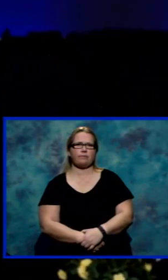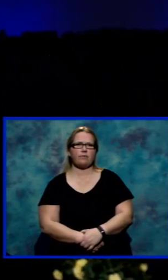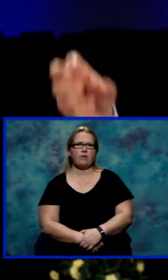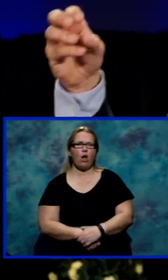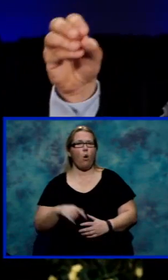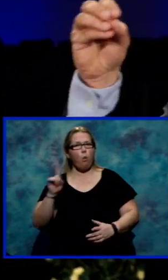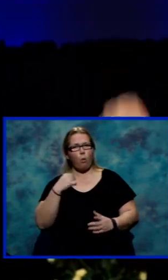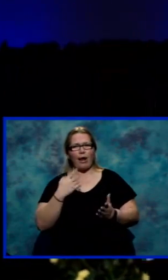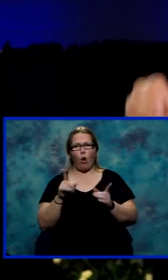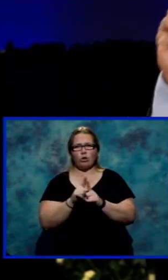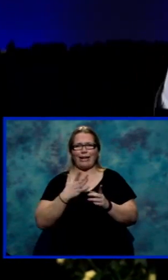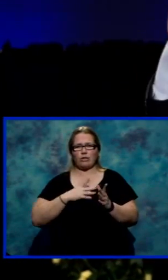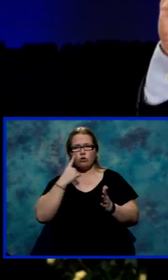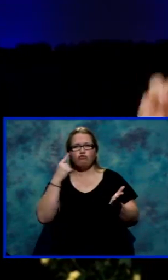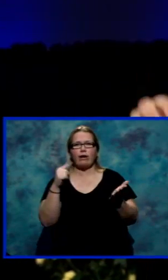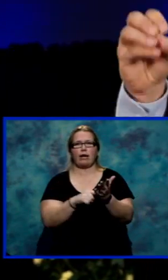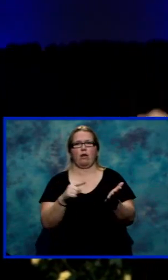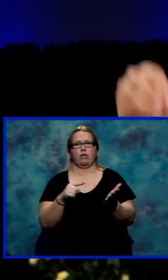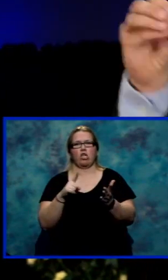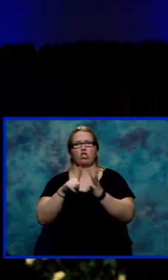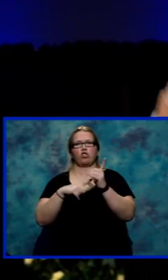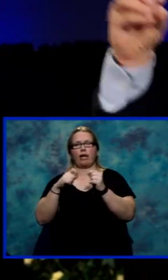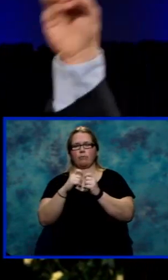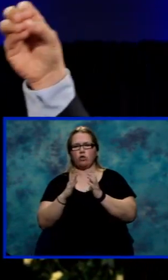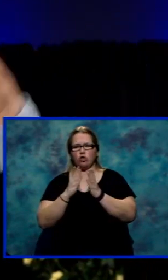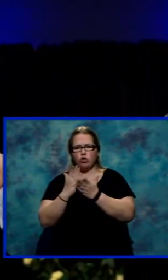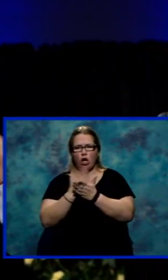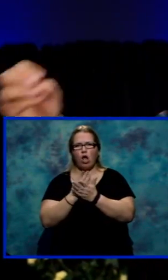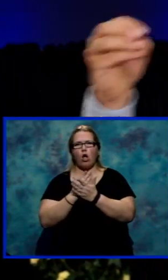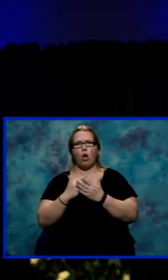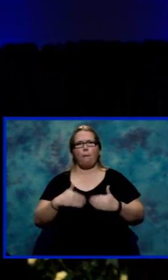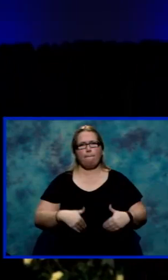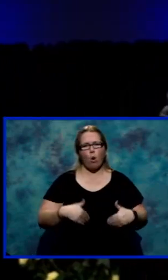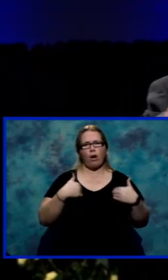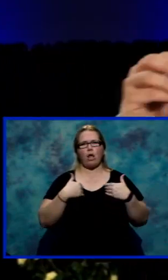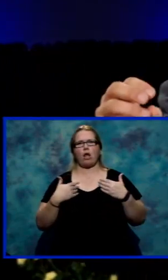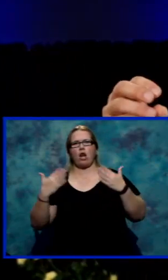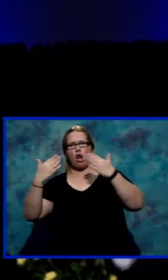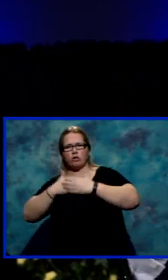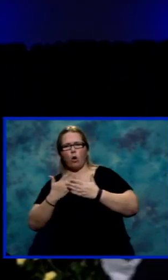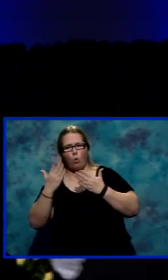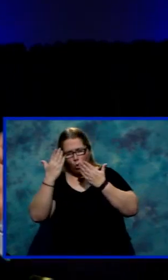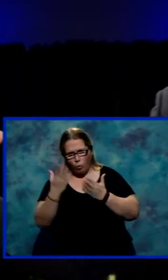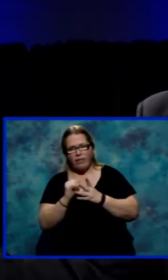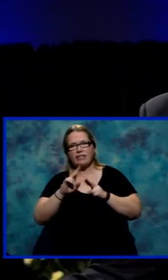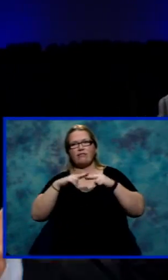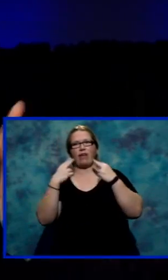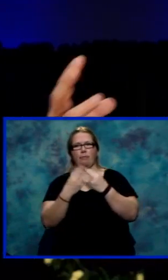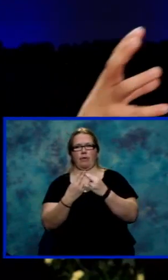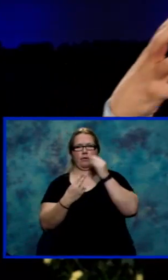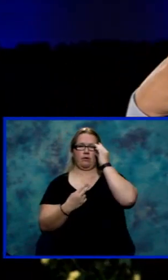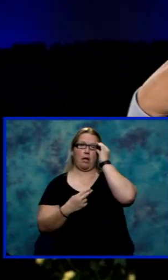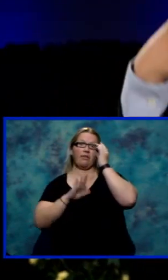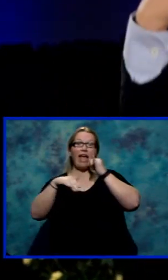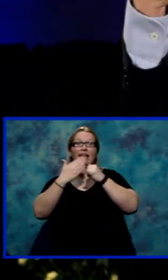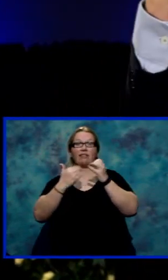to recognize is that even though Jacob has been sharing morning worships and evening worships with his family, at the end of the day, the influence that